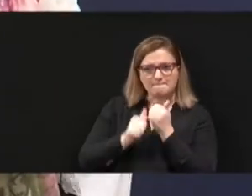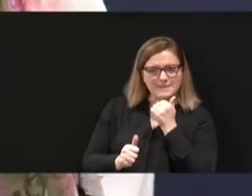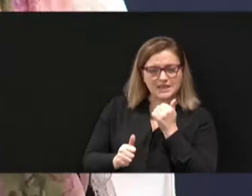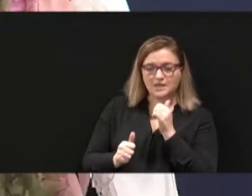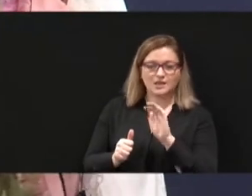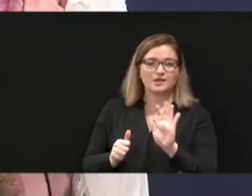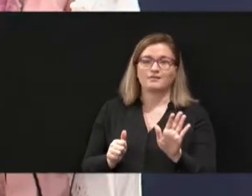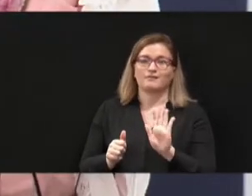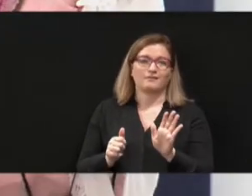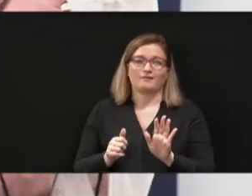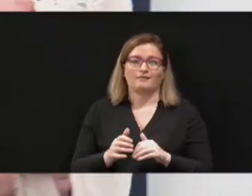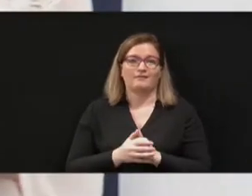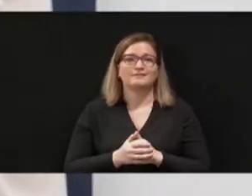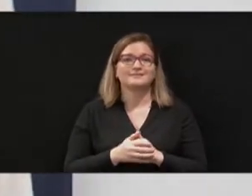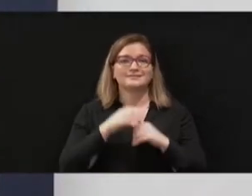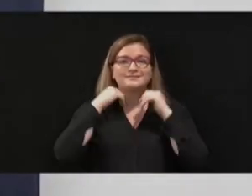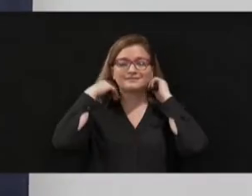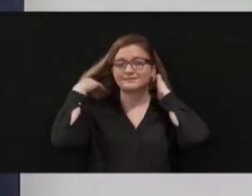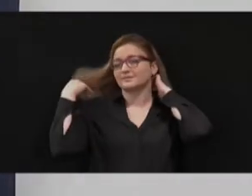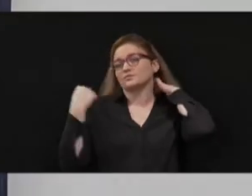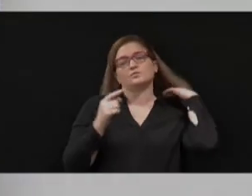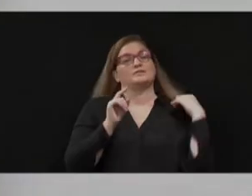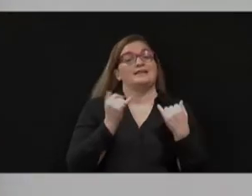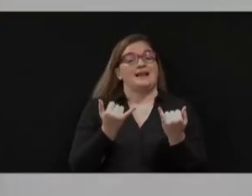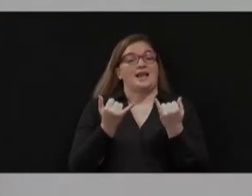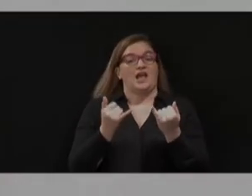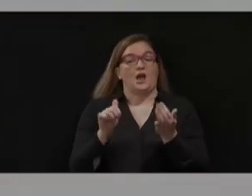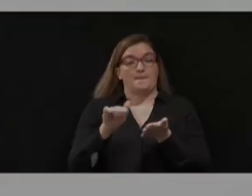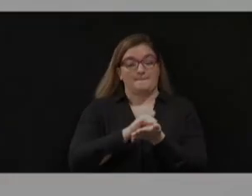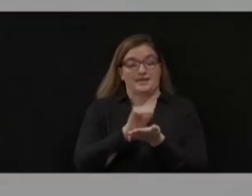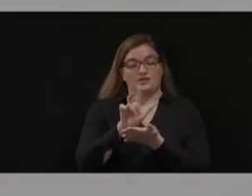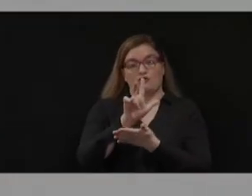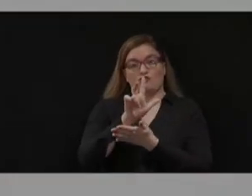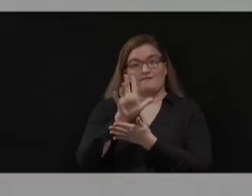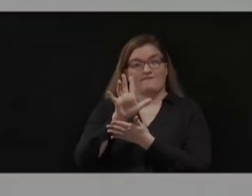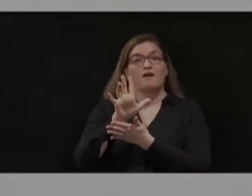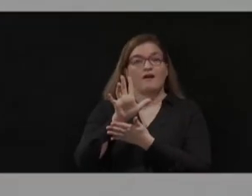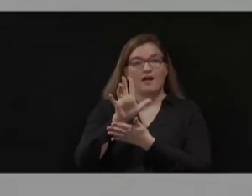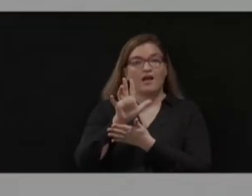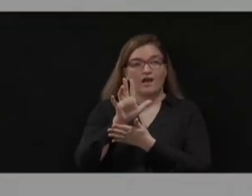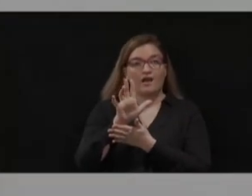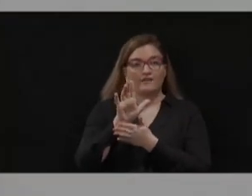If you would turn to page 35 in your